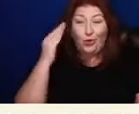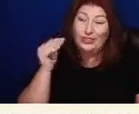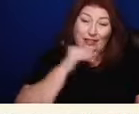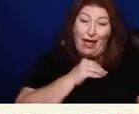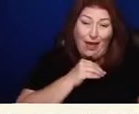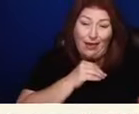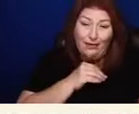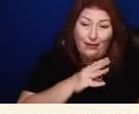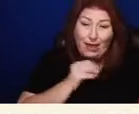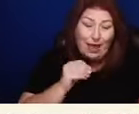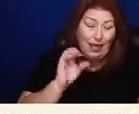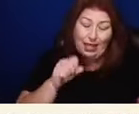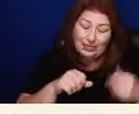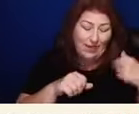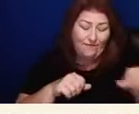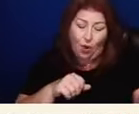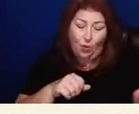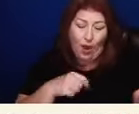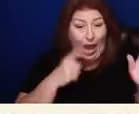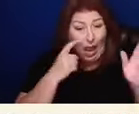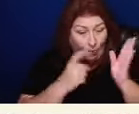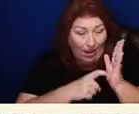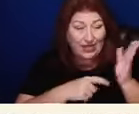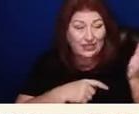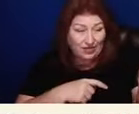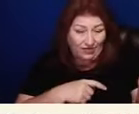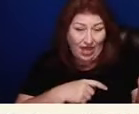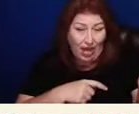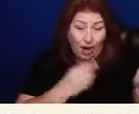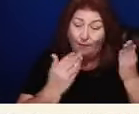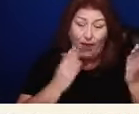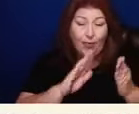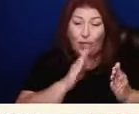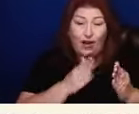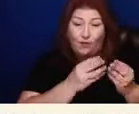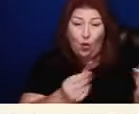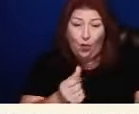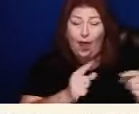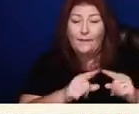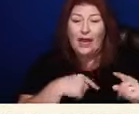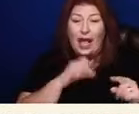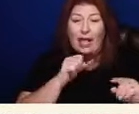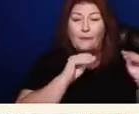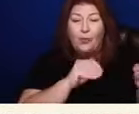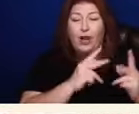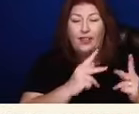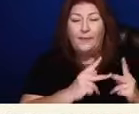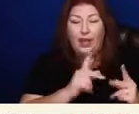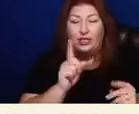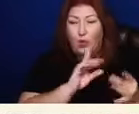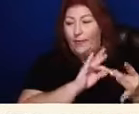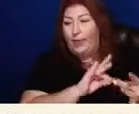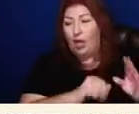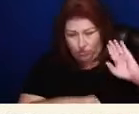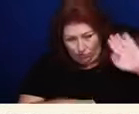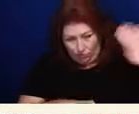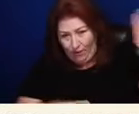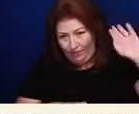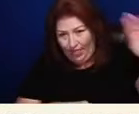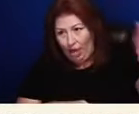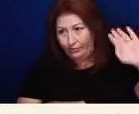far away. And I recognize it. I see that it's there. It may never go away, but I can put it in the place that it belongs, right? Way far over there, very